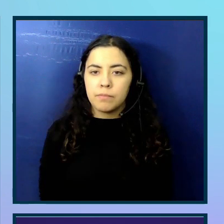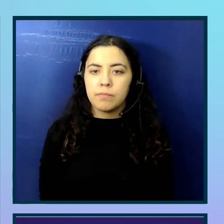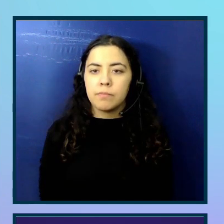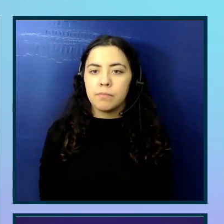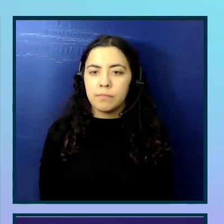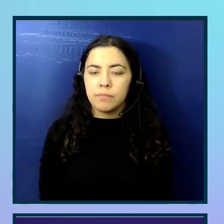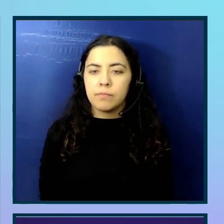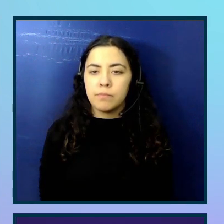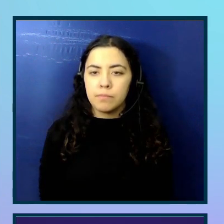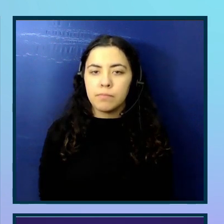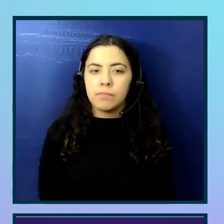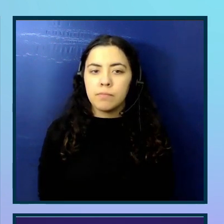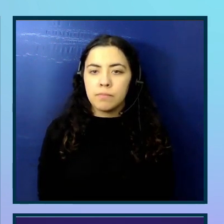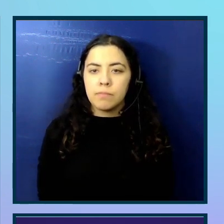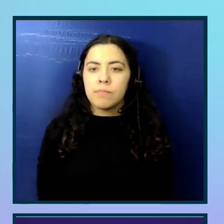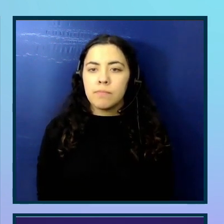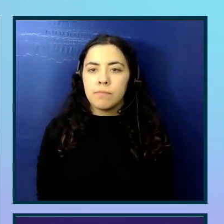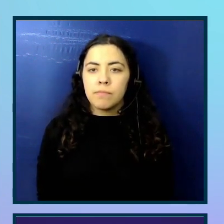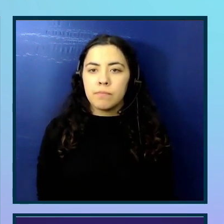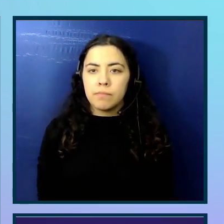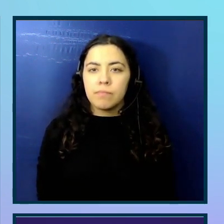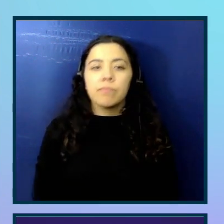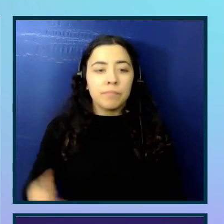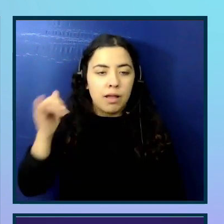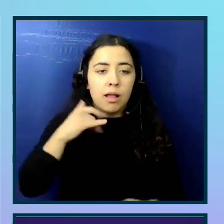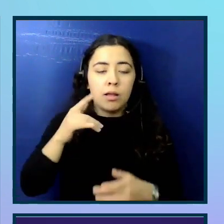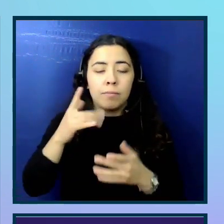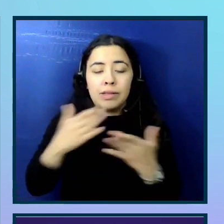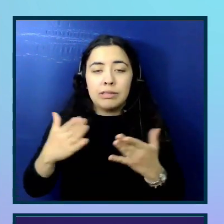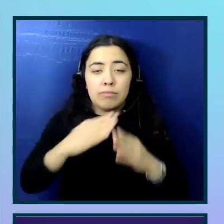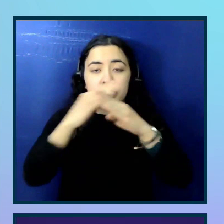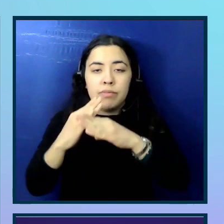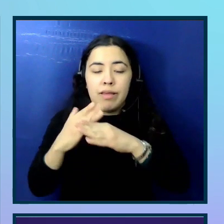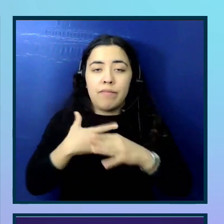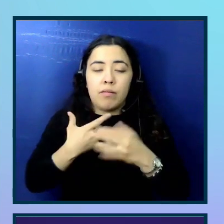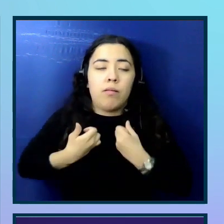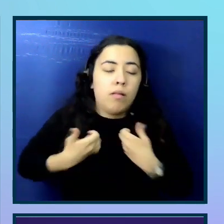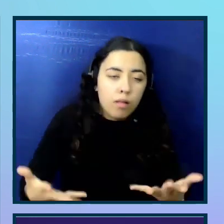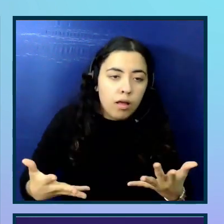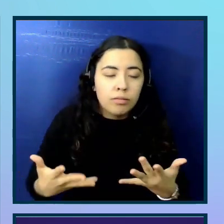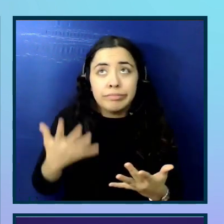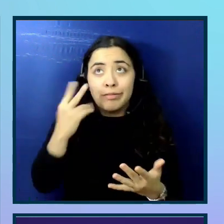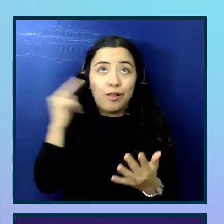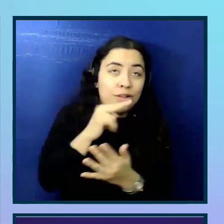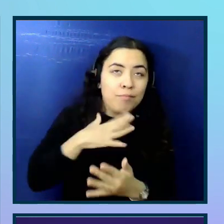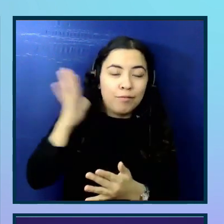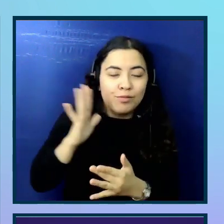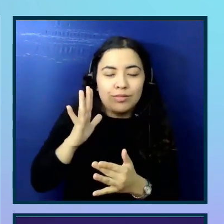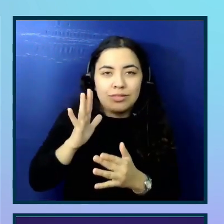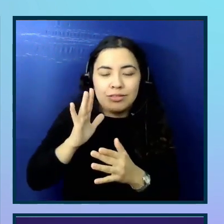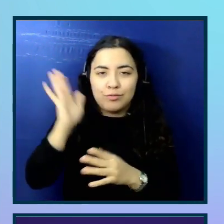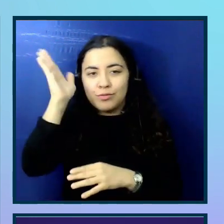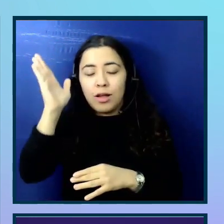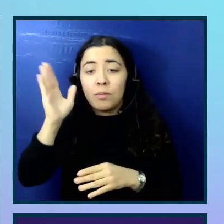are, I don't know, look back at my previous talks. I'm kidding. But like motion is one that really sucks me dry. I refer to it as a